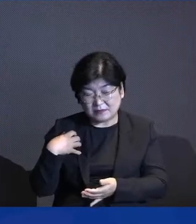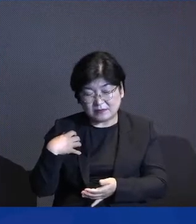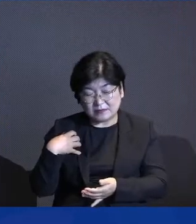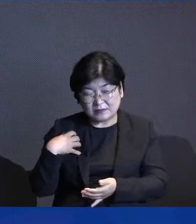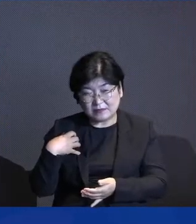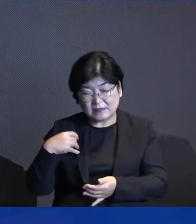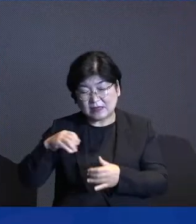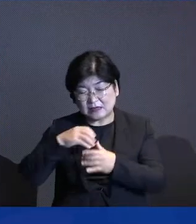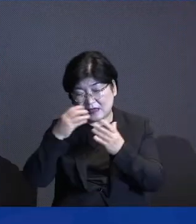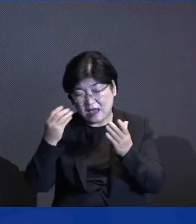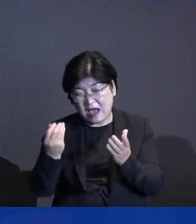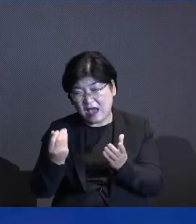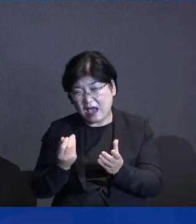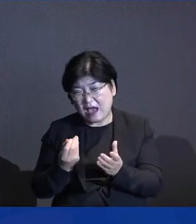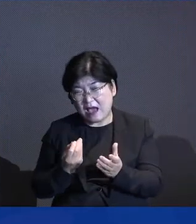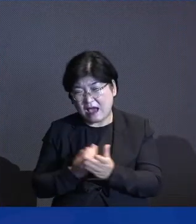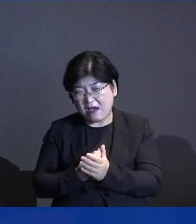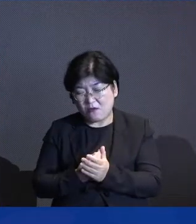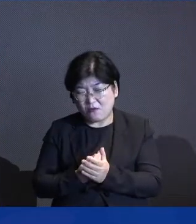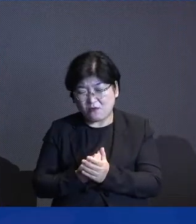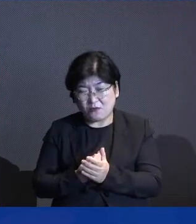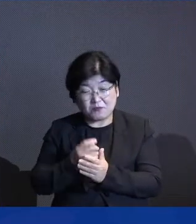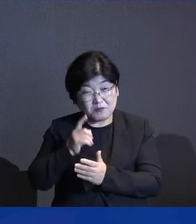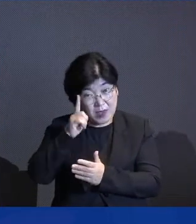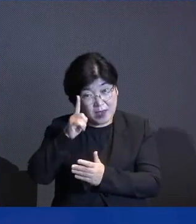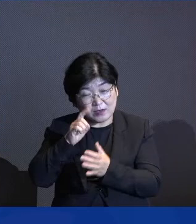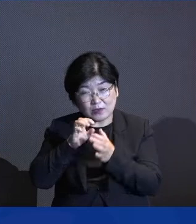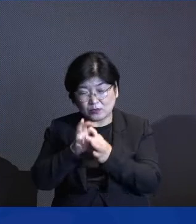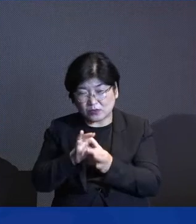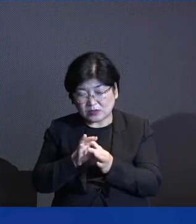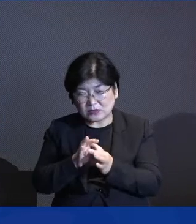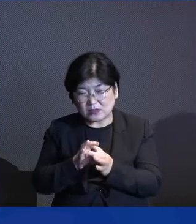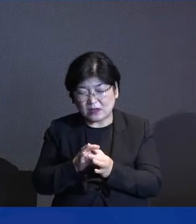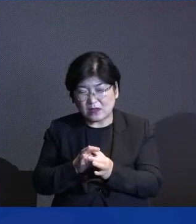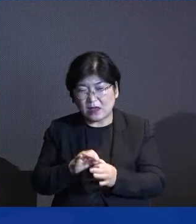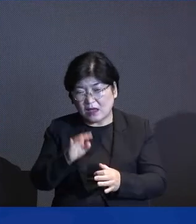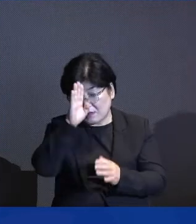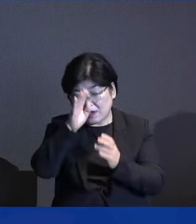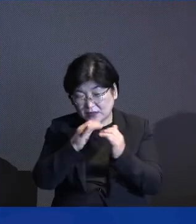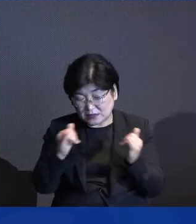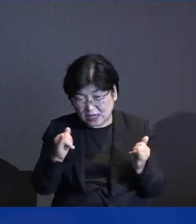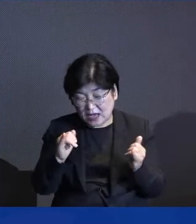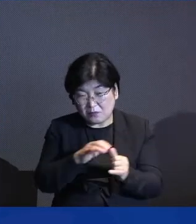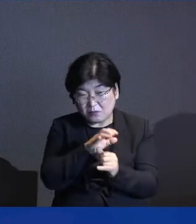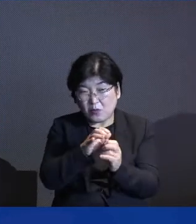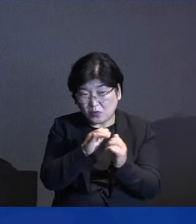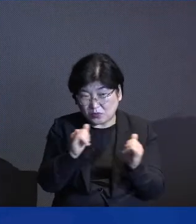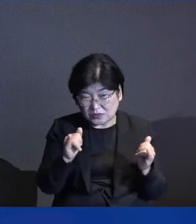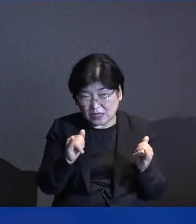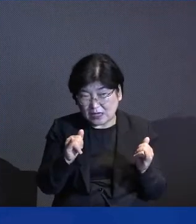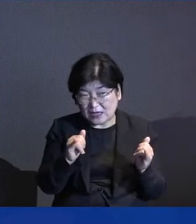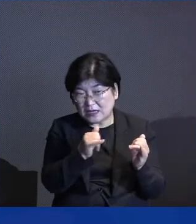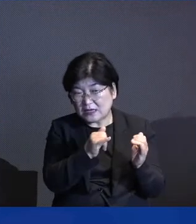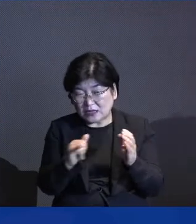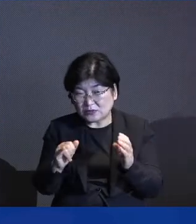their caregivers, and also to reduce stigma associated with dementia.